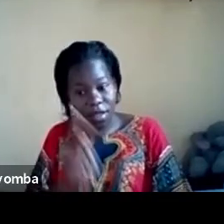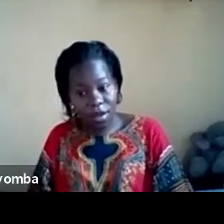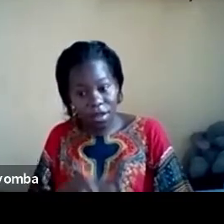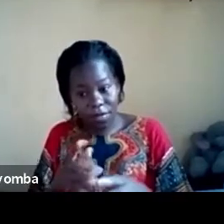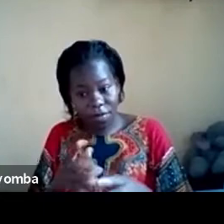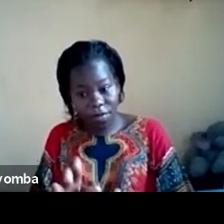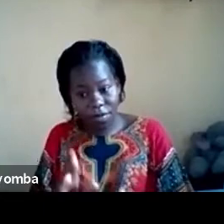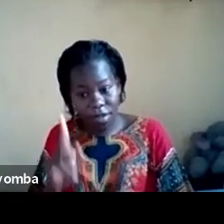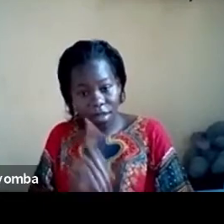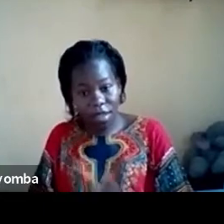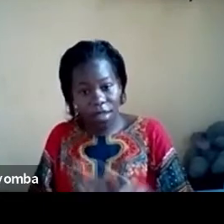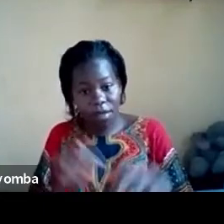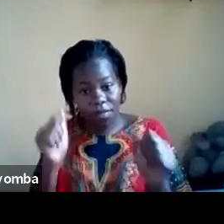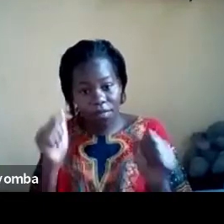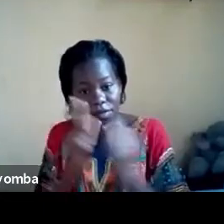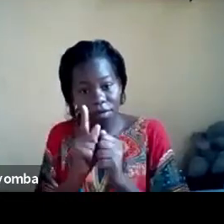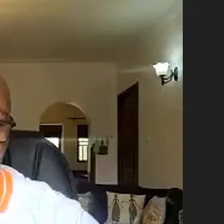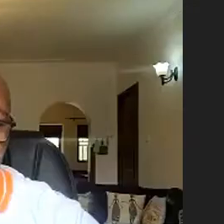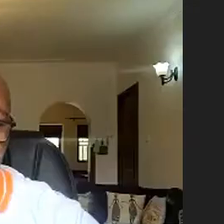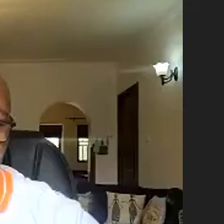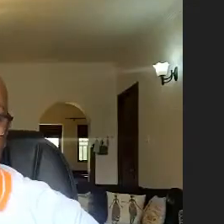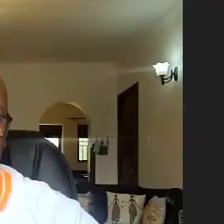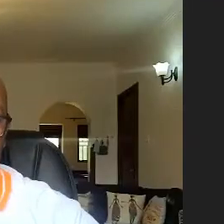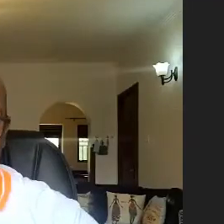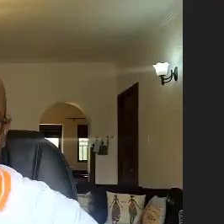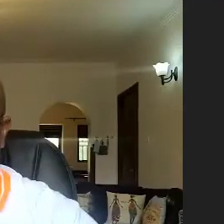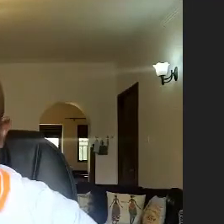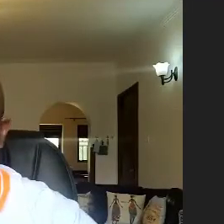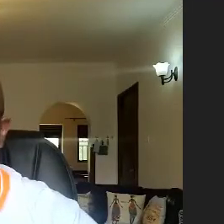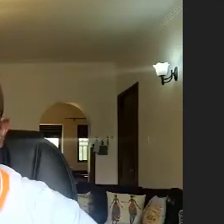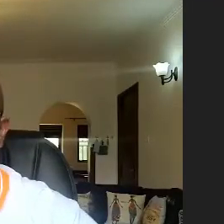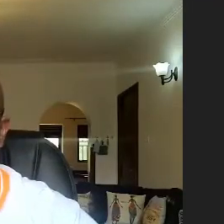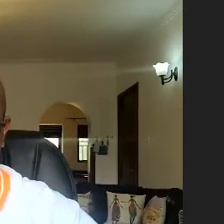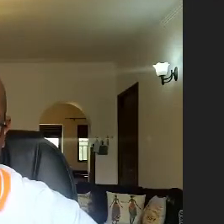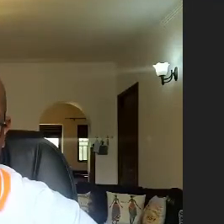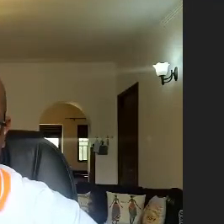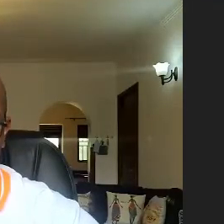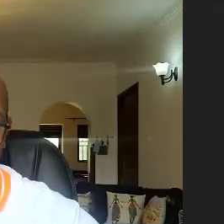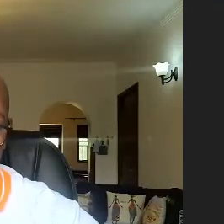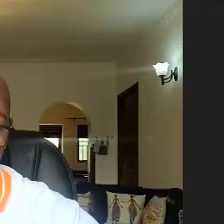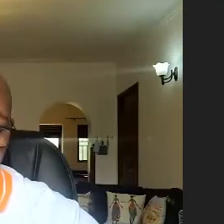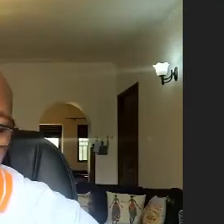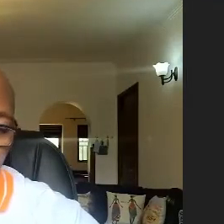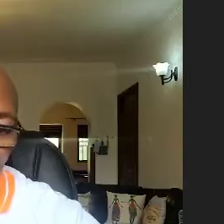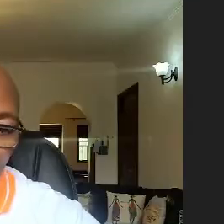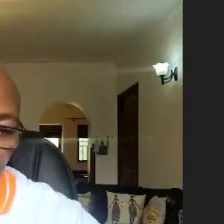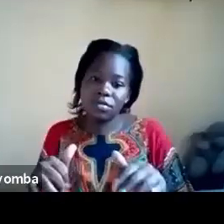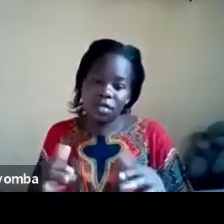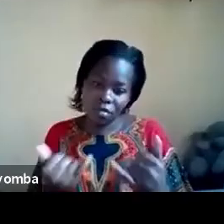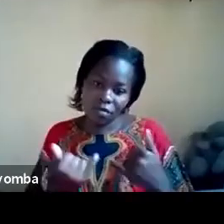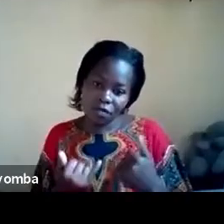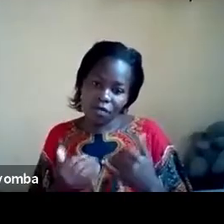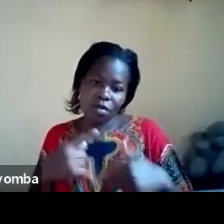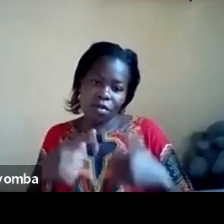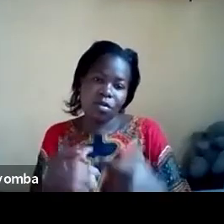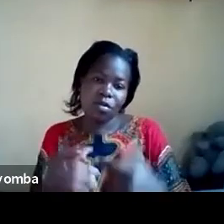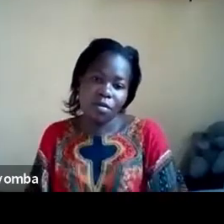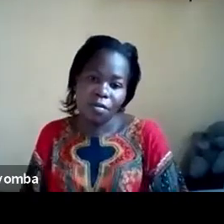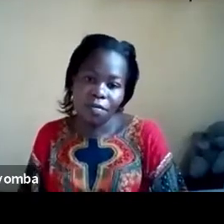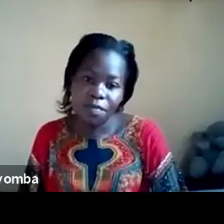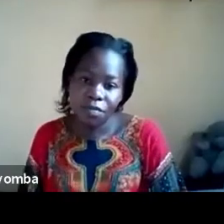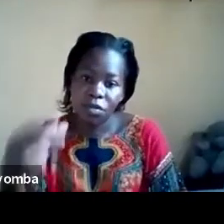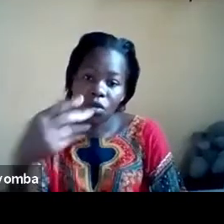would not hold you hostage, but if you want to stay, you can let me know and then we can carry on. Can I just check with you, Hope, you want to stay for